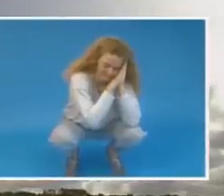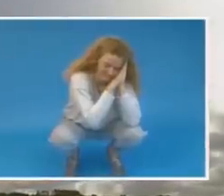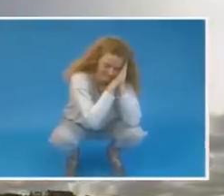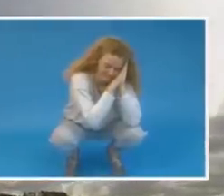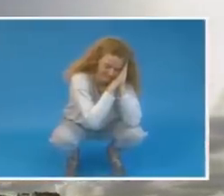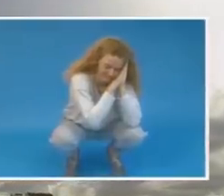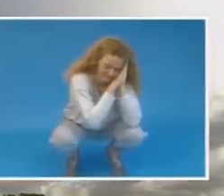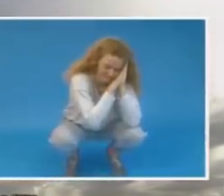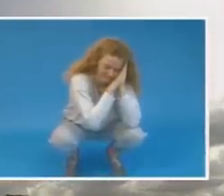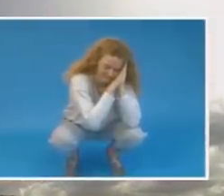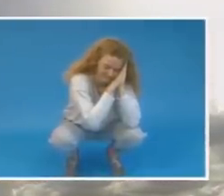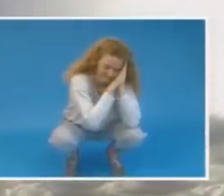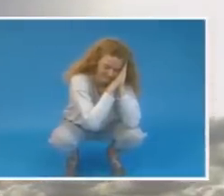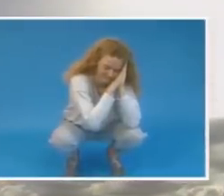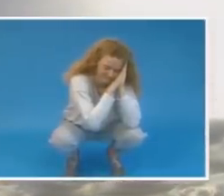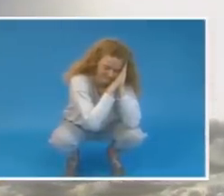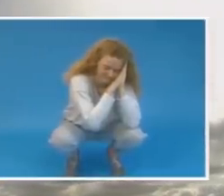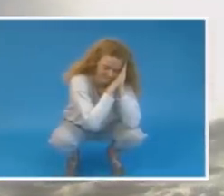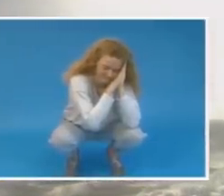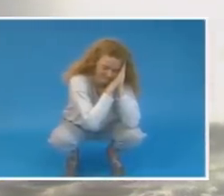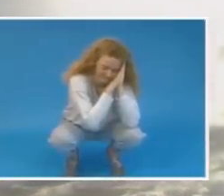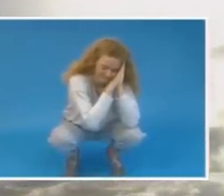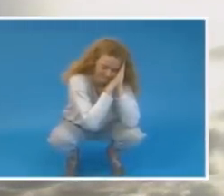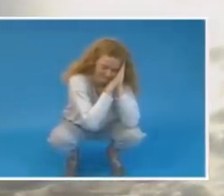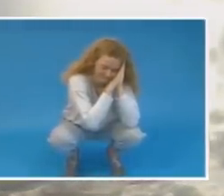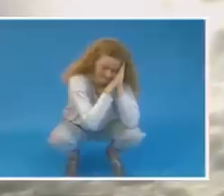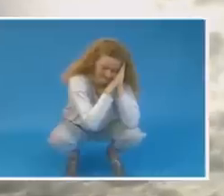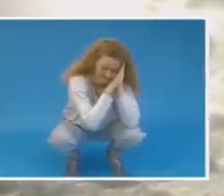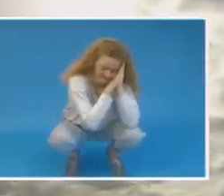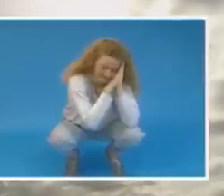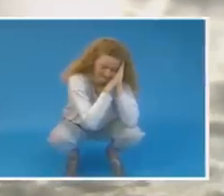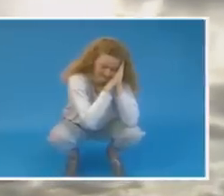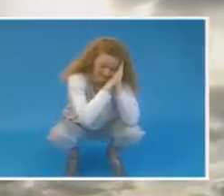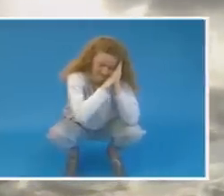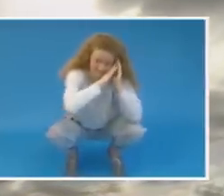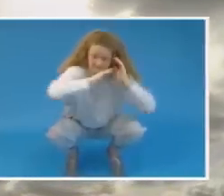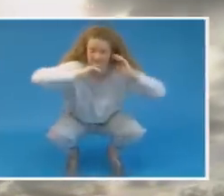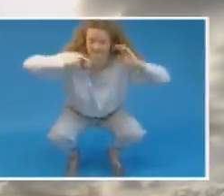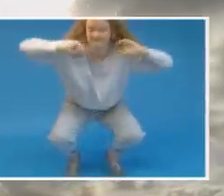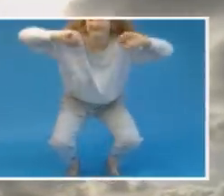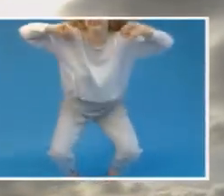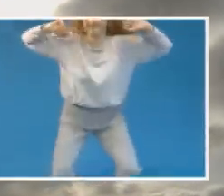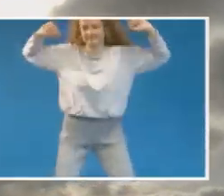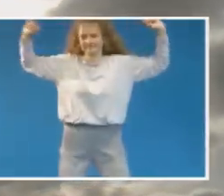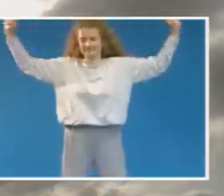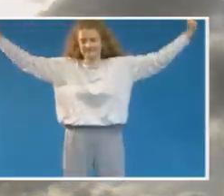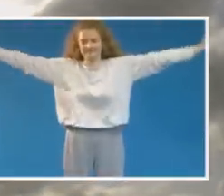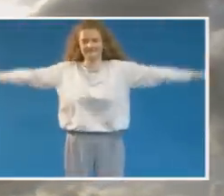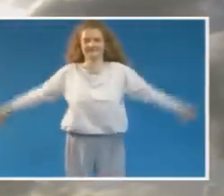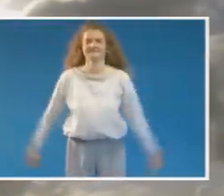merry tune. Oh, how still. Is he ill? Wake